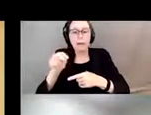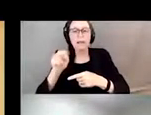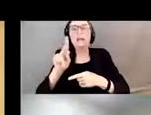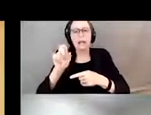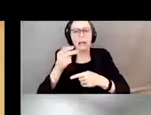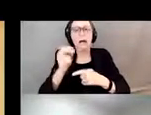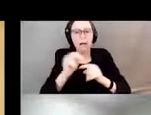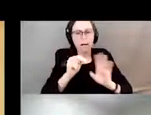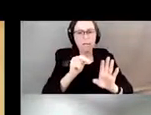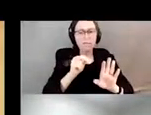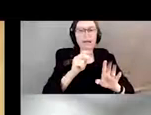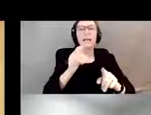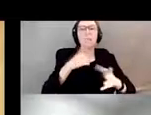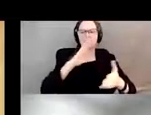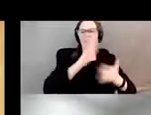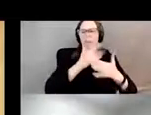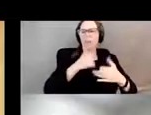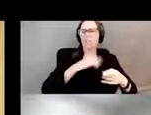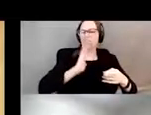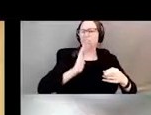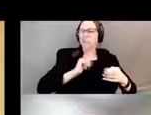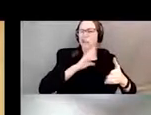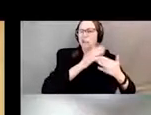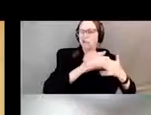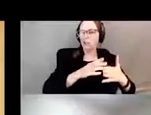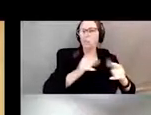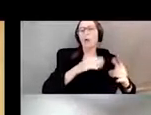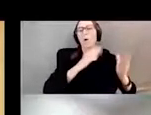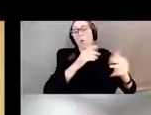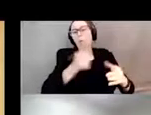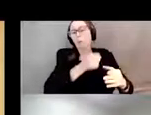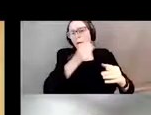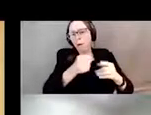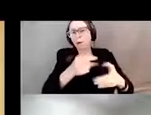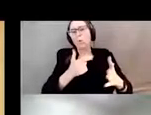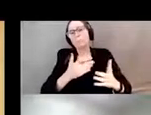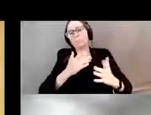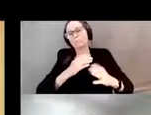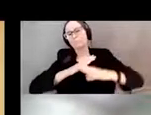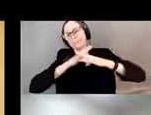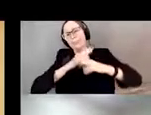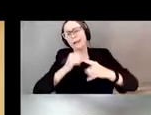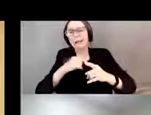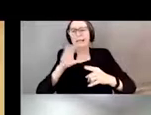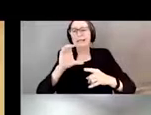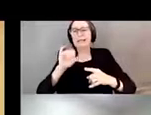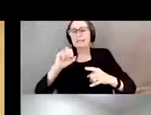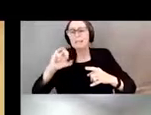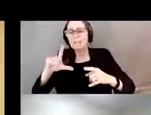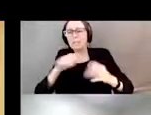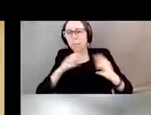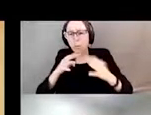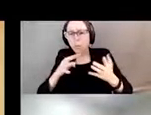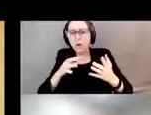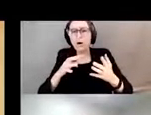is that this will prevent a civil war. This is where they actually split Afghanistan